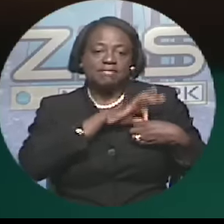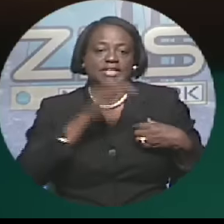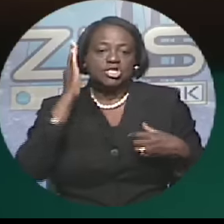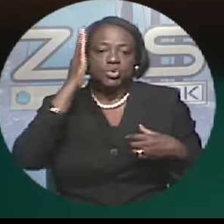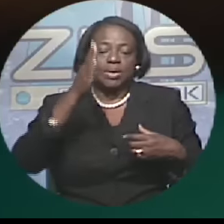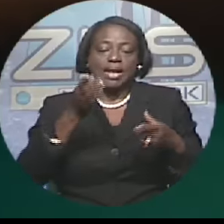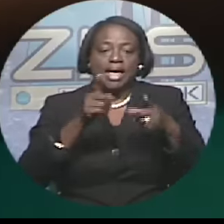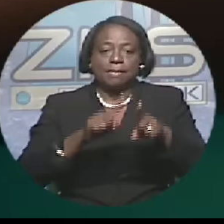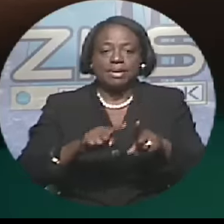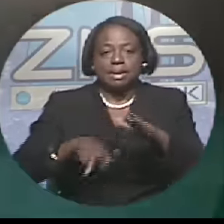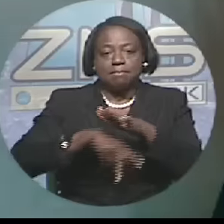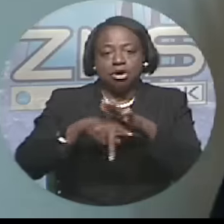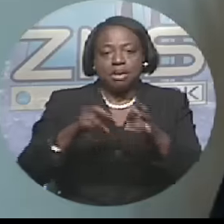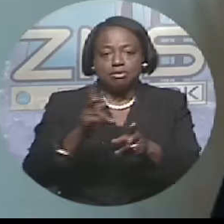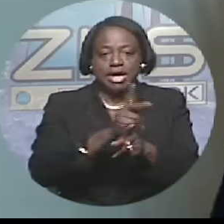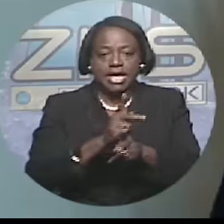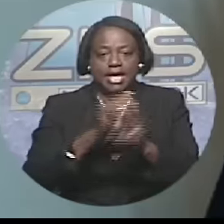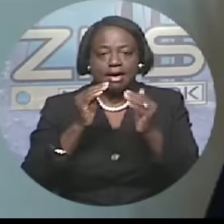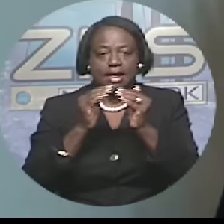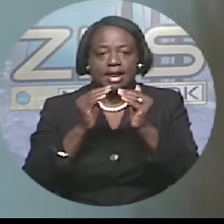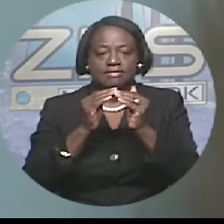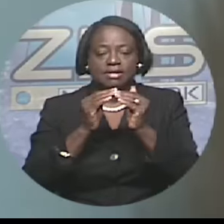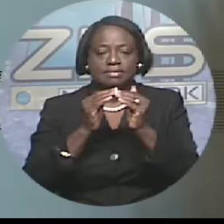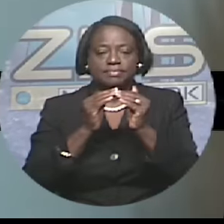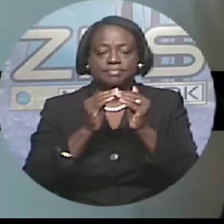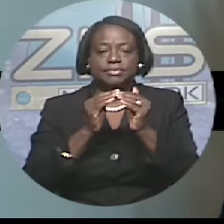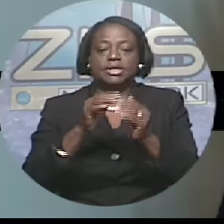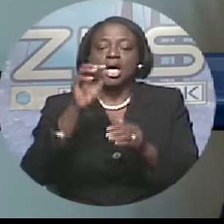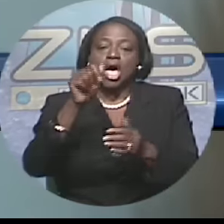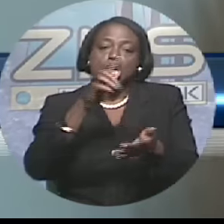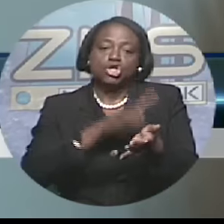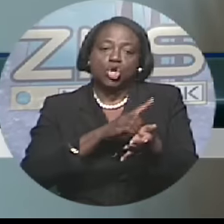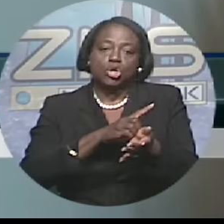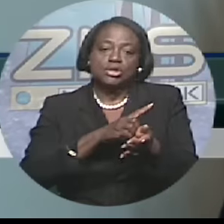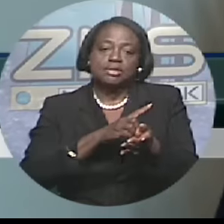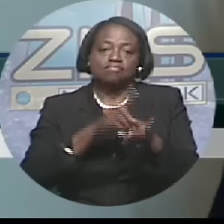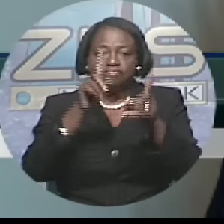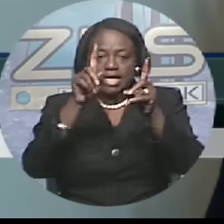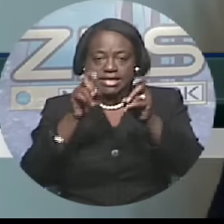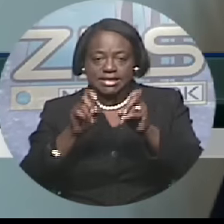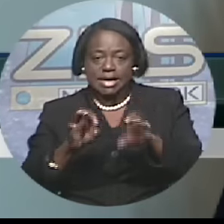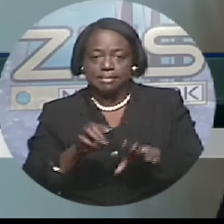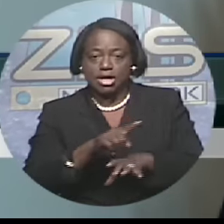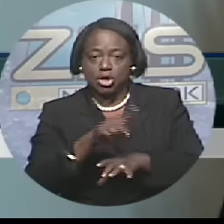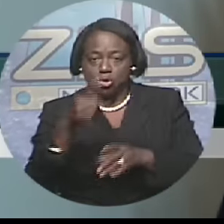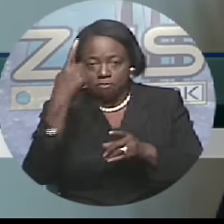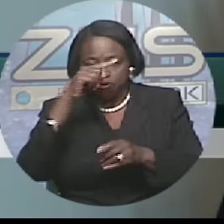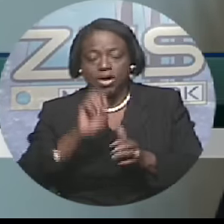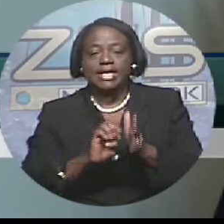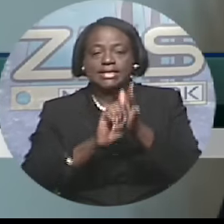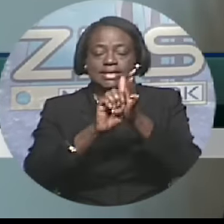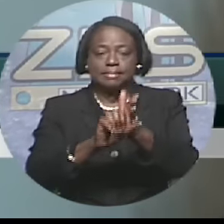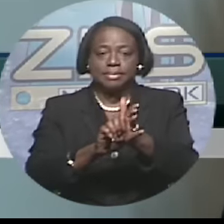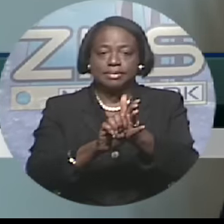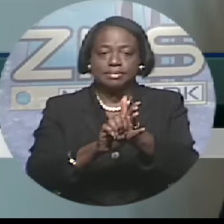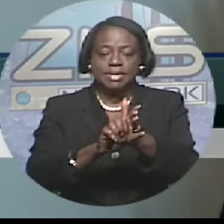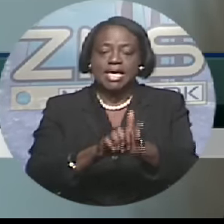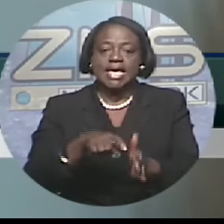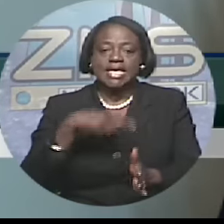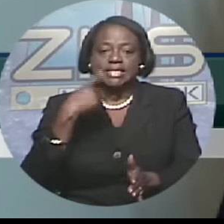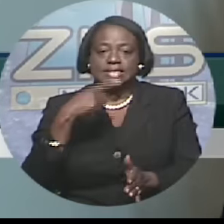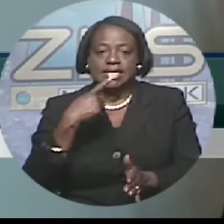as primary care. Let's say a doctor is examining you, for example, and he says,